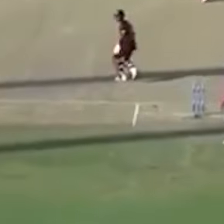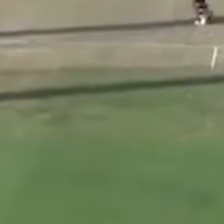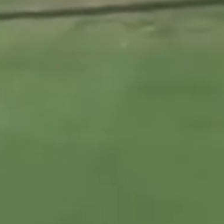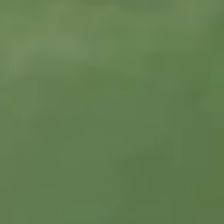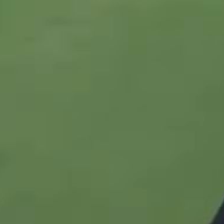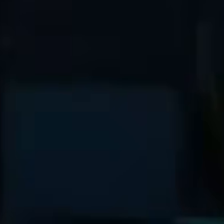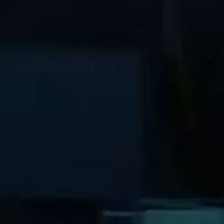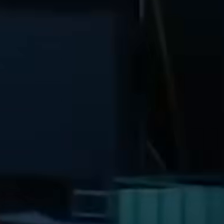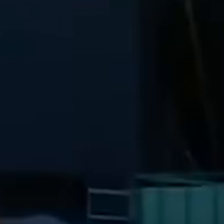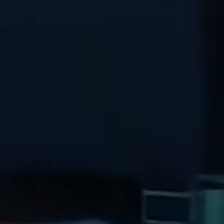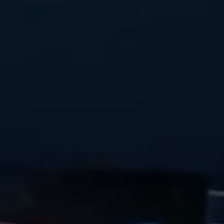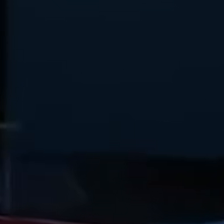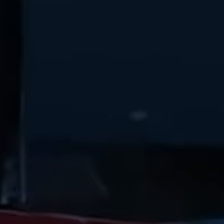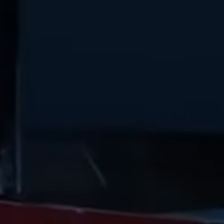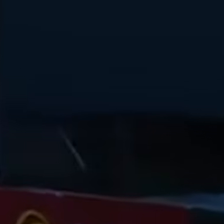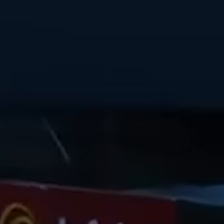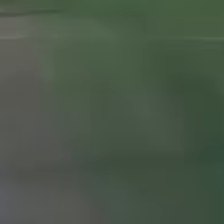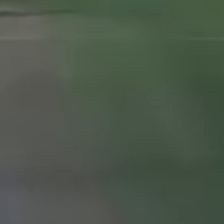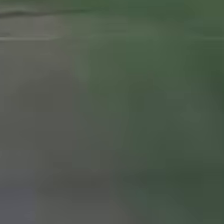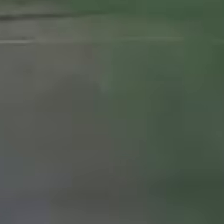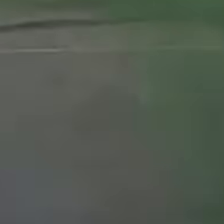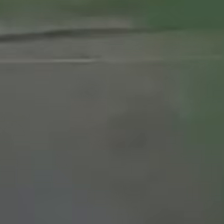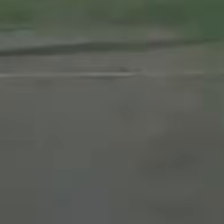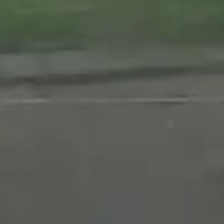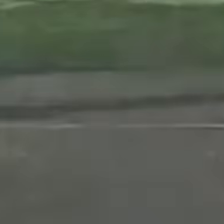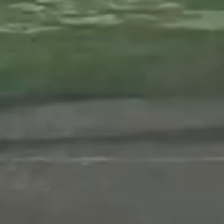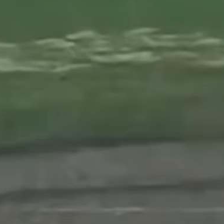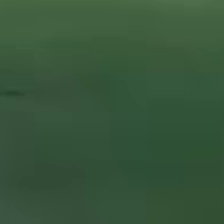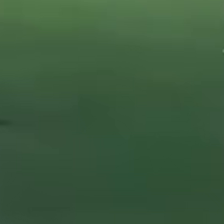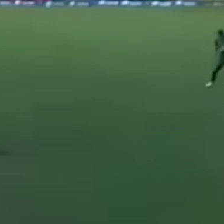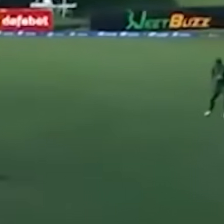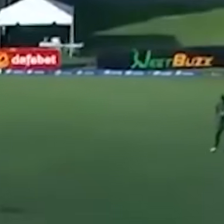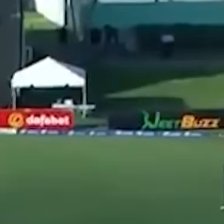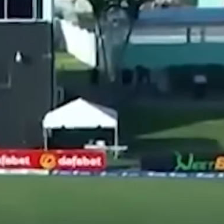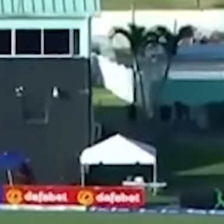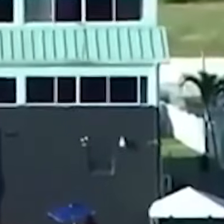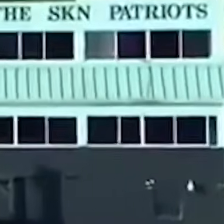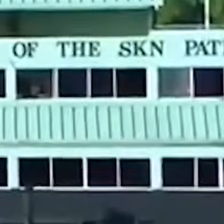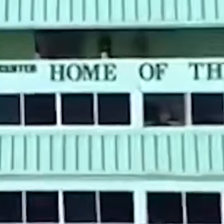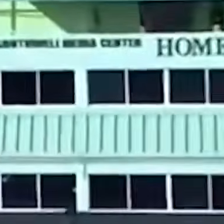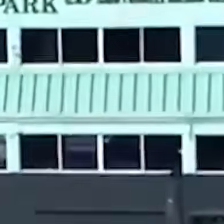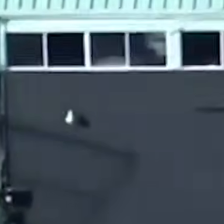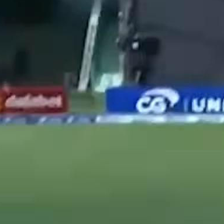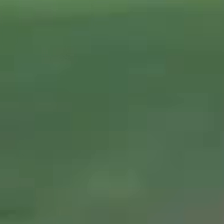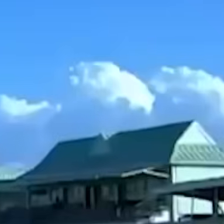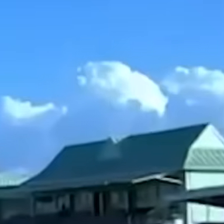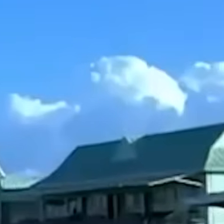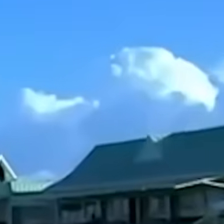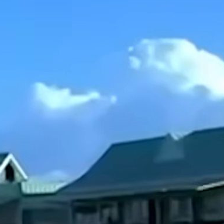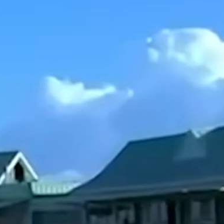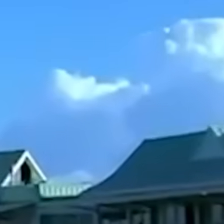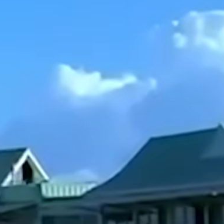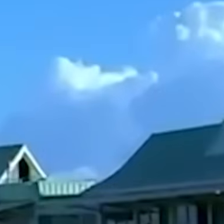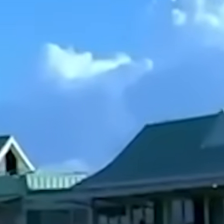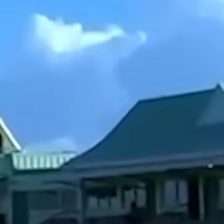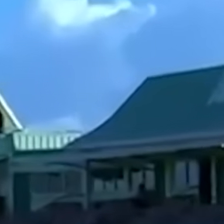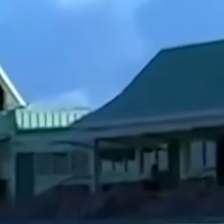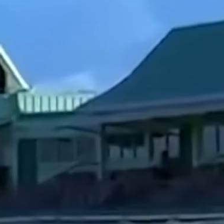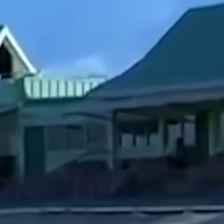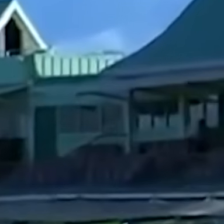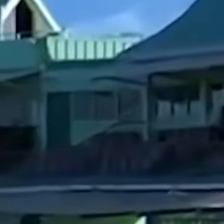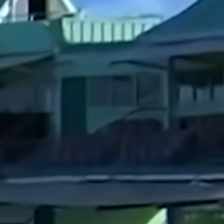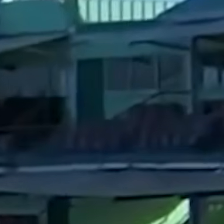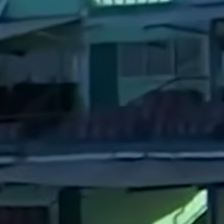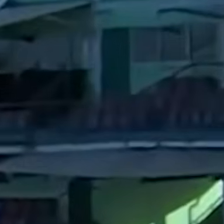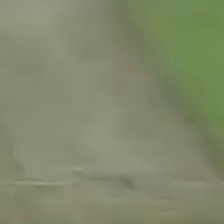Indies to a 5-wicket victory and breaking an 11-match losing streak against them. And that came on the heels being the top scorer for the